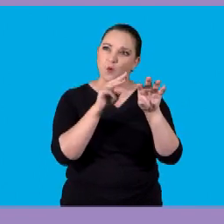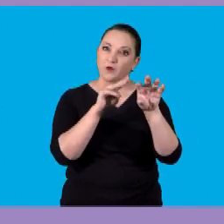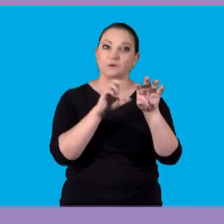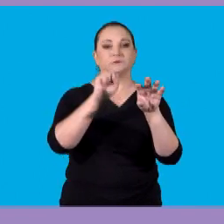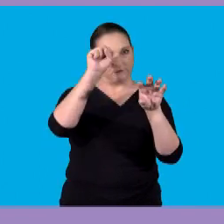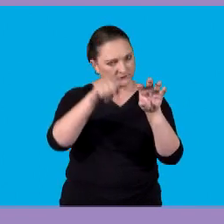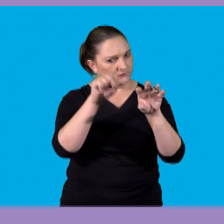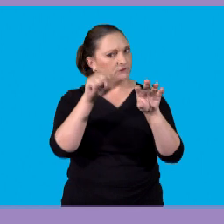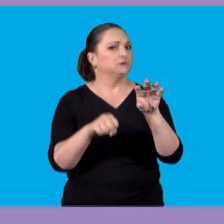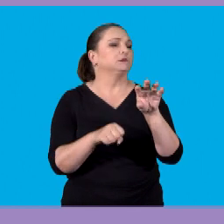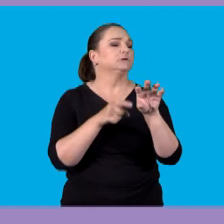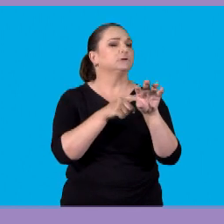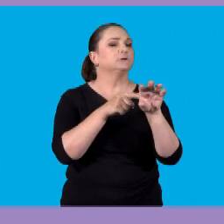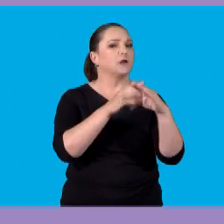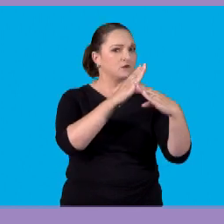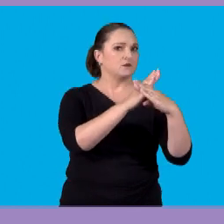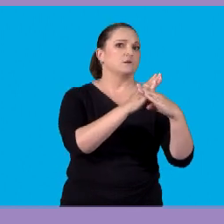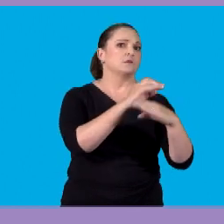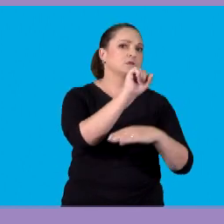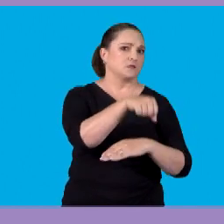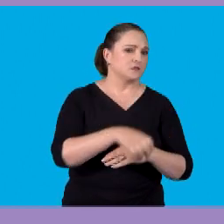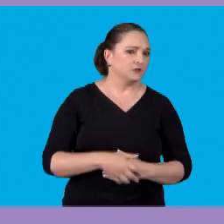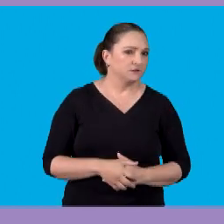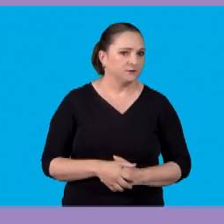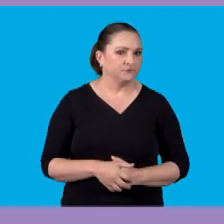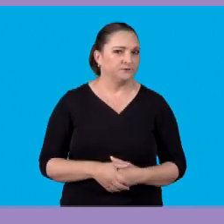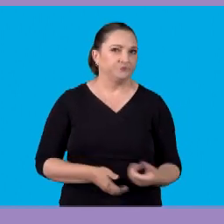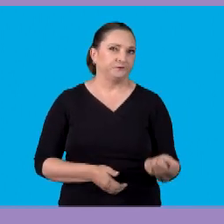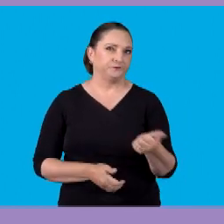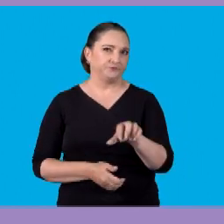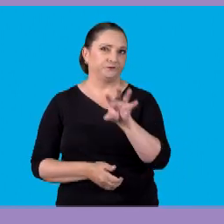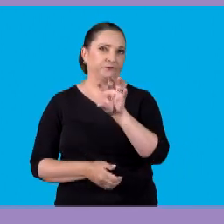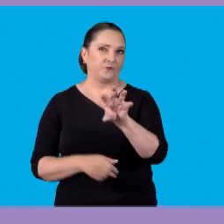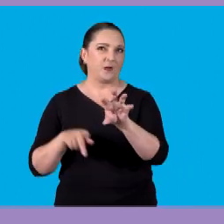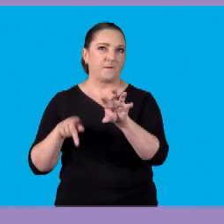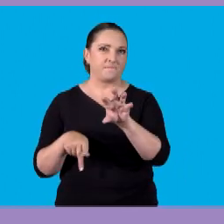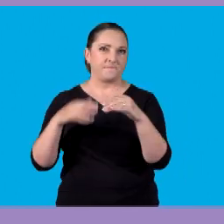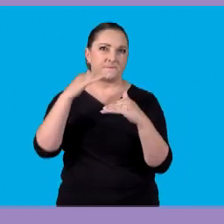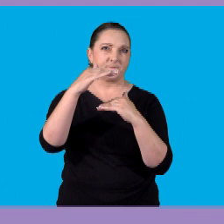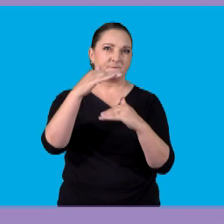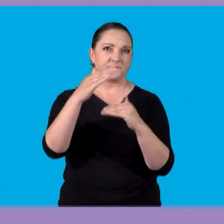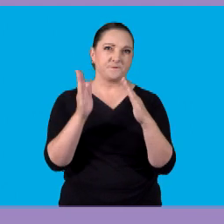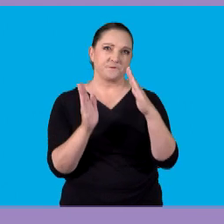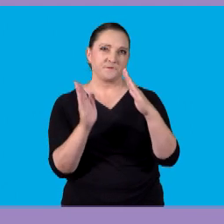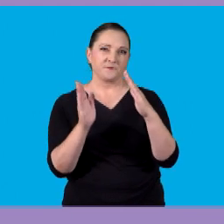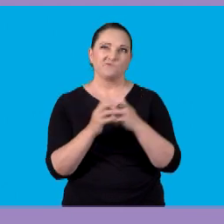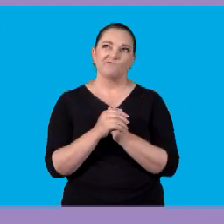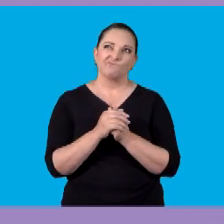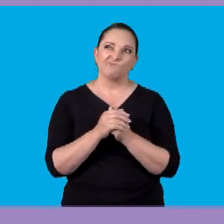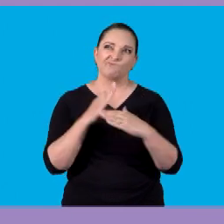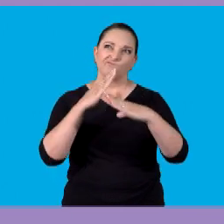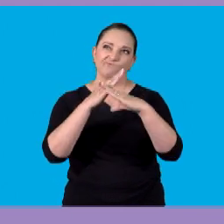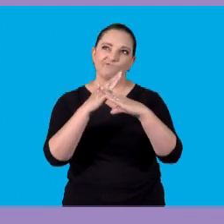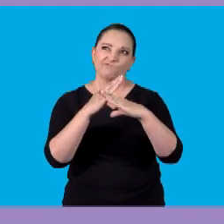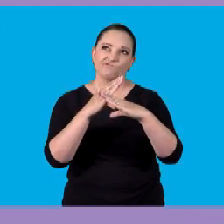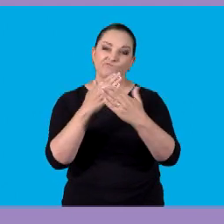each other? Yes, they definitely bisect each other. What about a parallelogram?